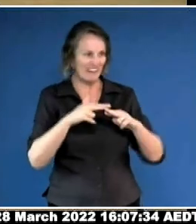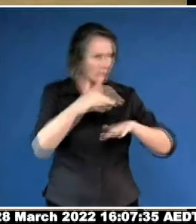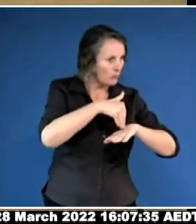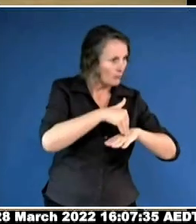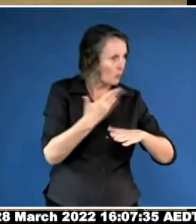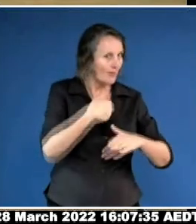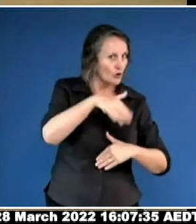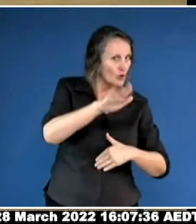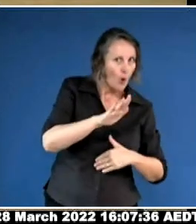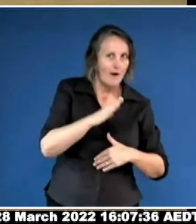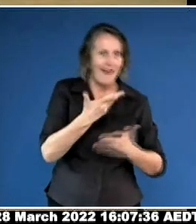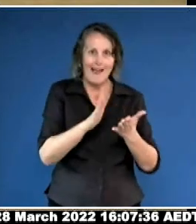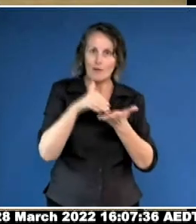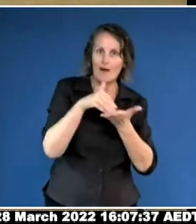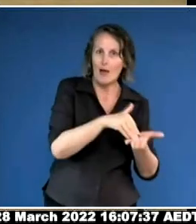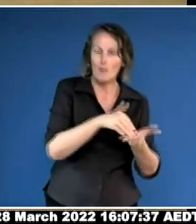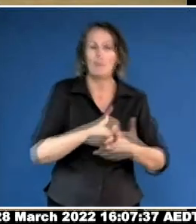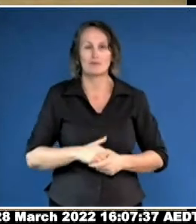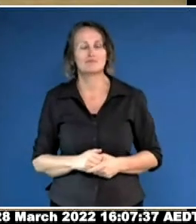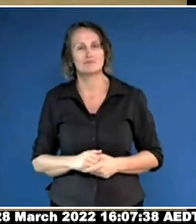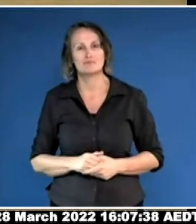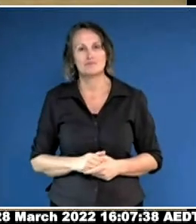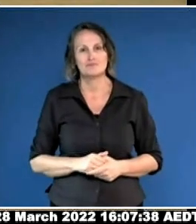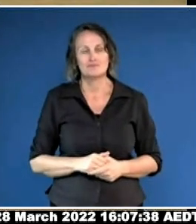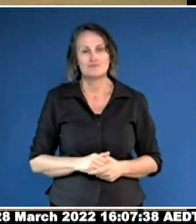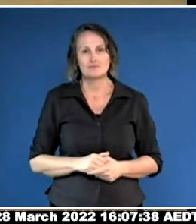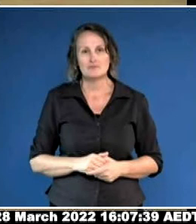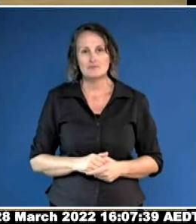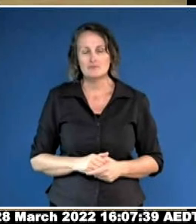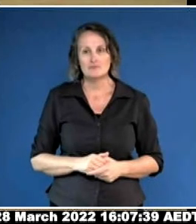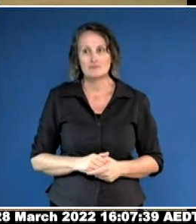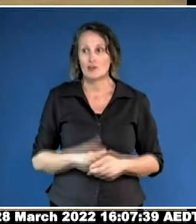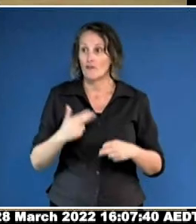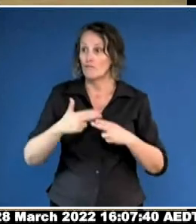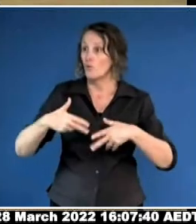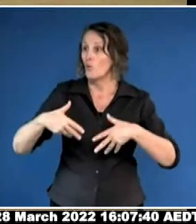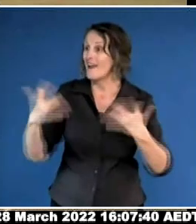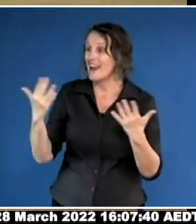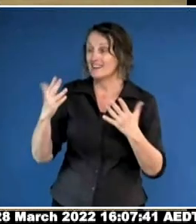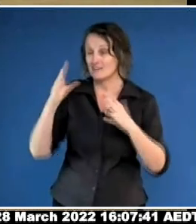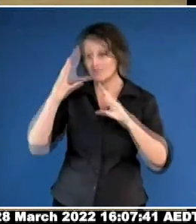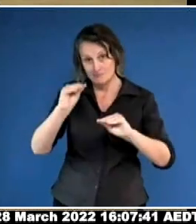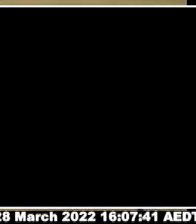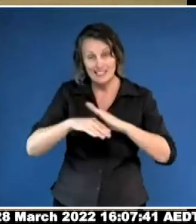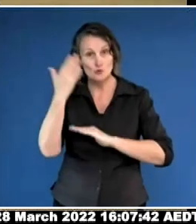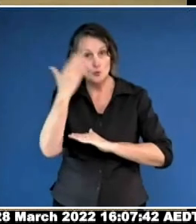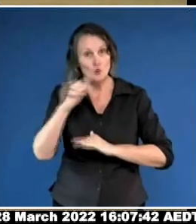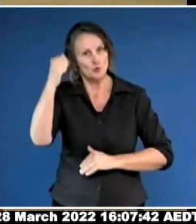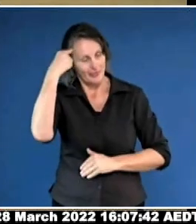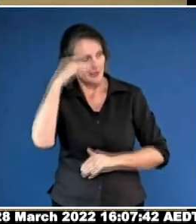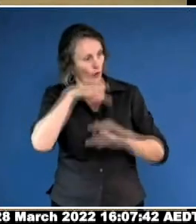schools, if such education should always include students with disability.